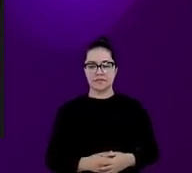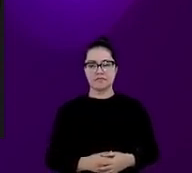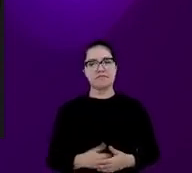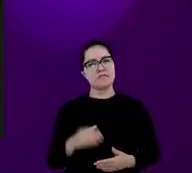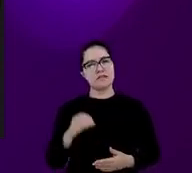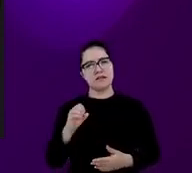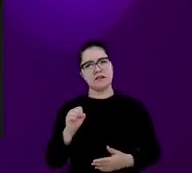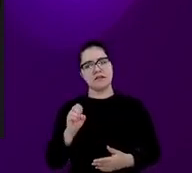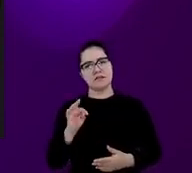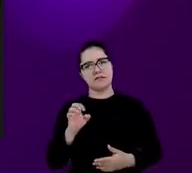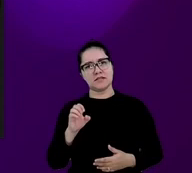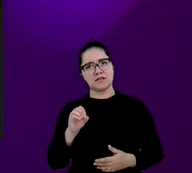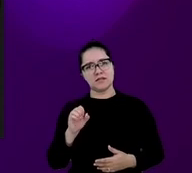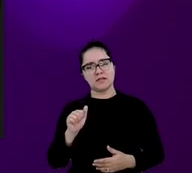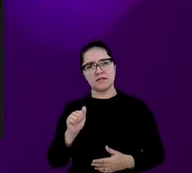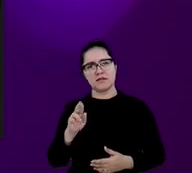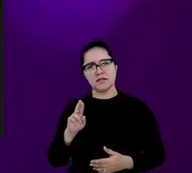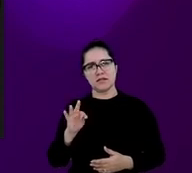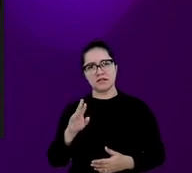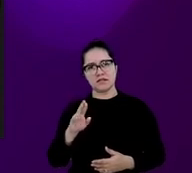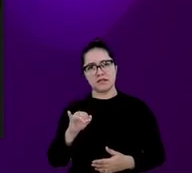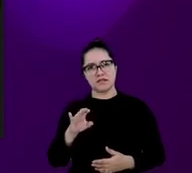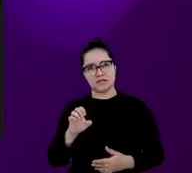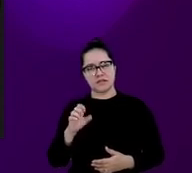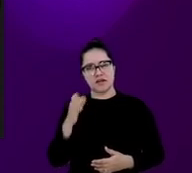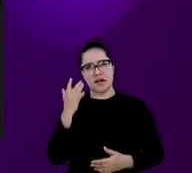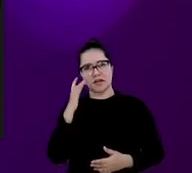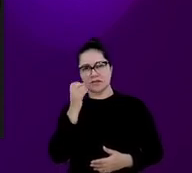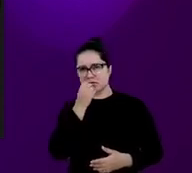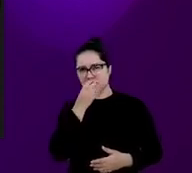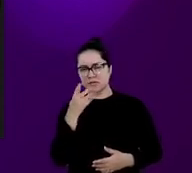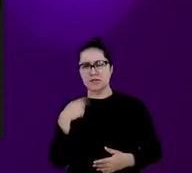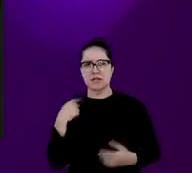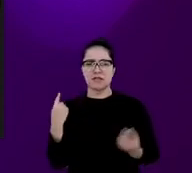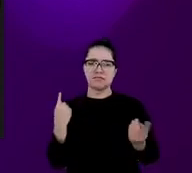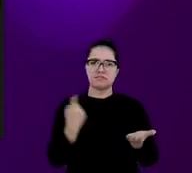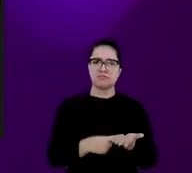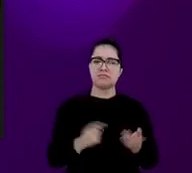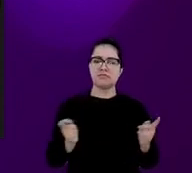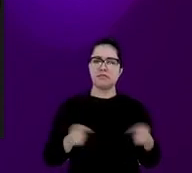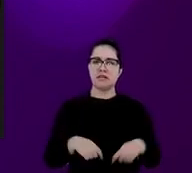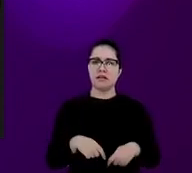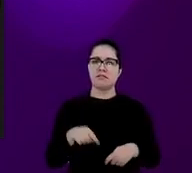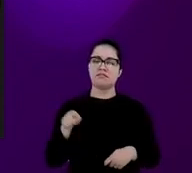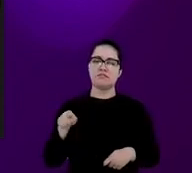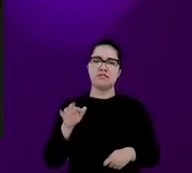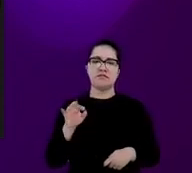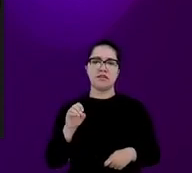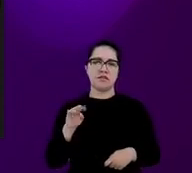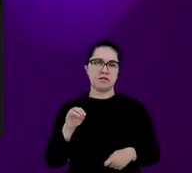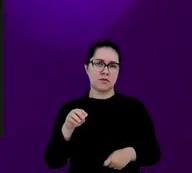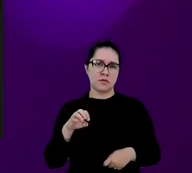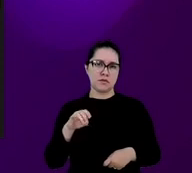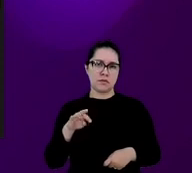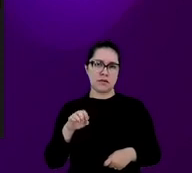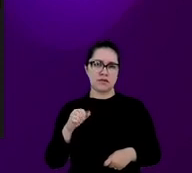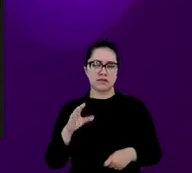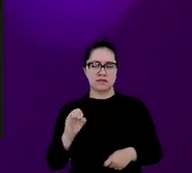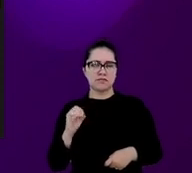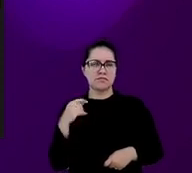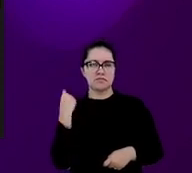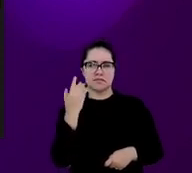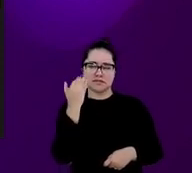because pain and inflammation, everybody knows that PBM is very good at reducing it. But the